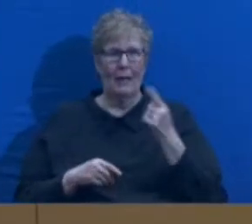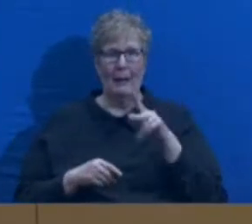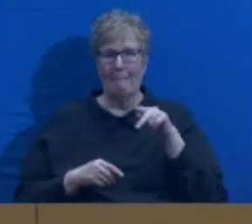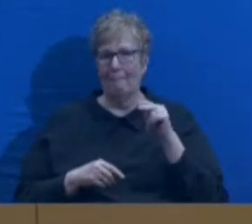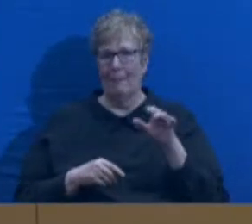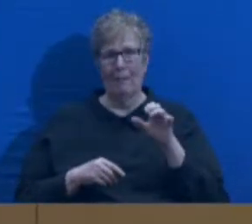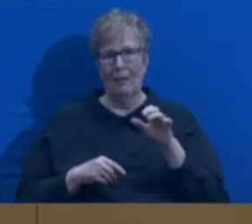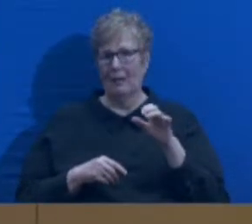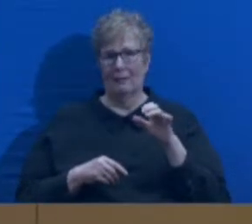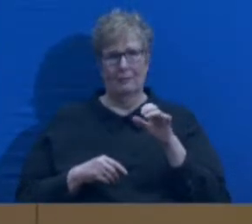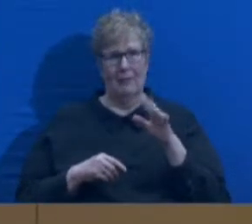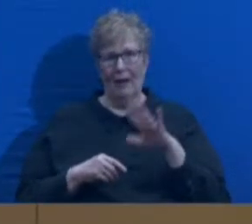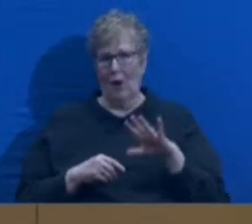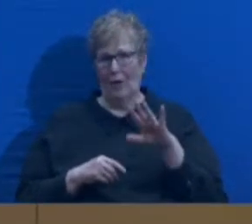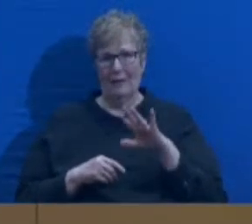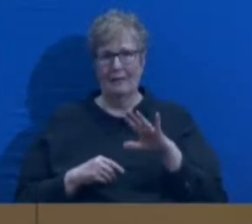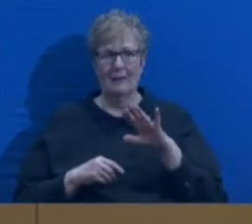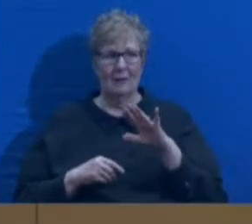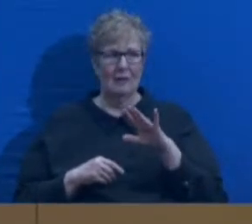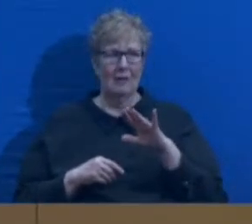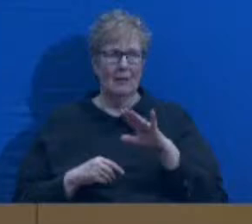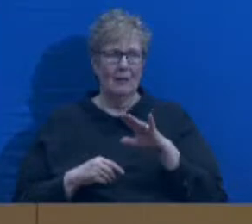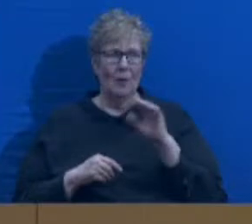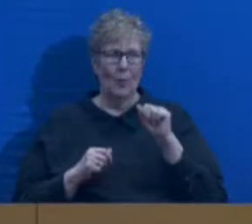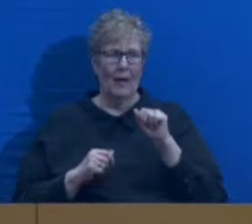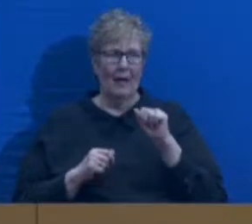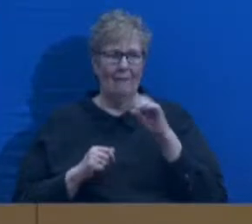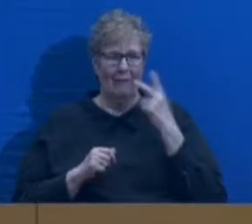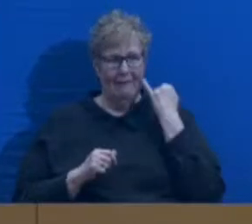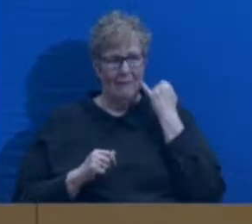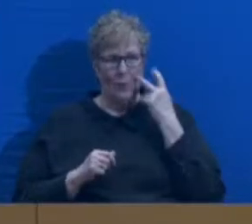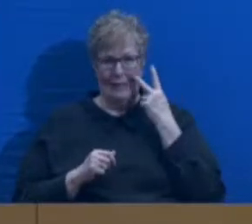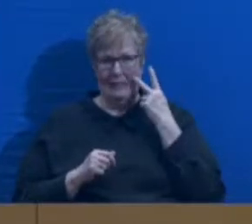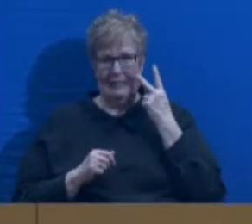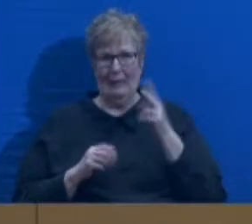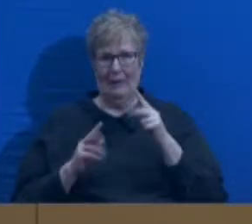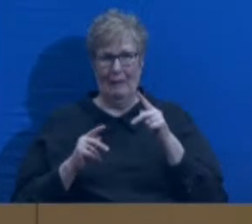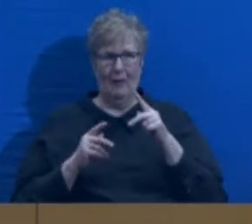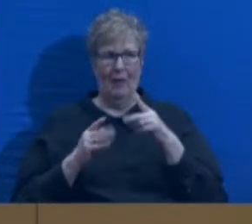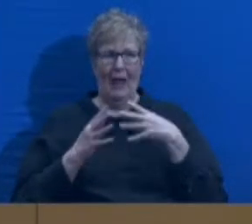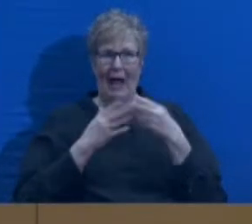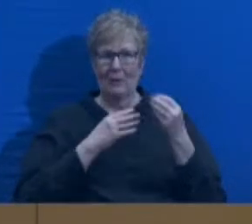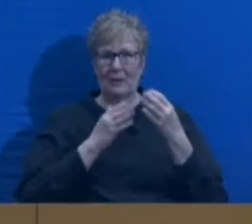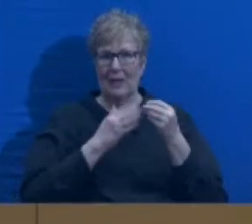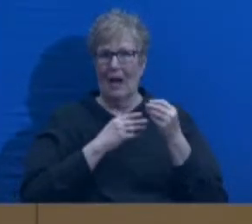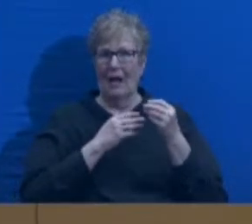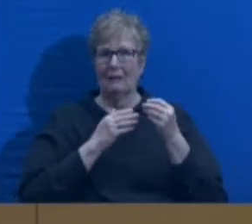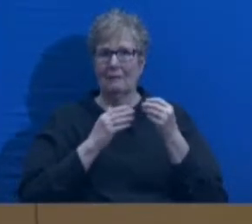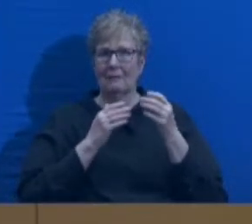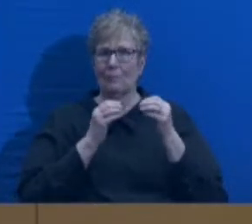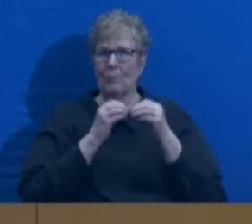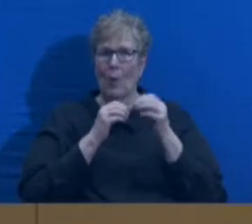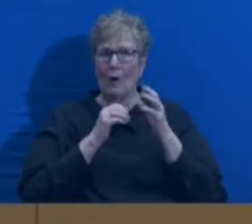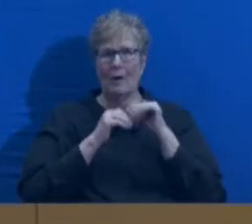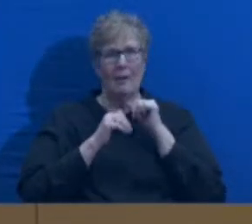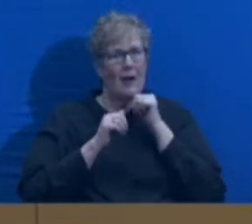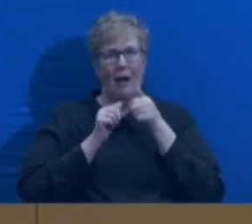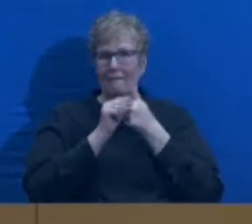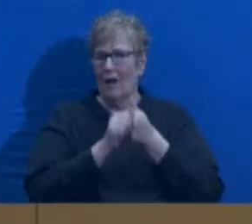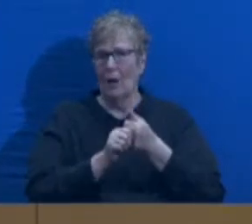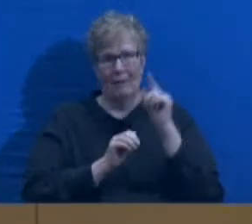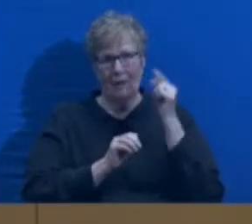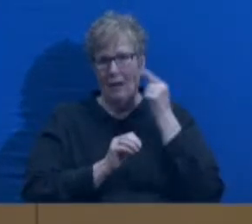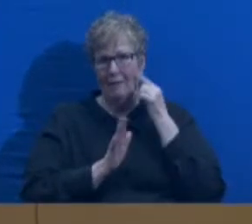public areas. We will, of course, if we see people outside of the confines of the governor's